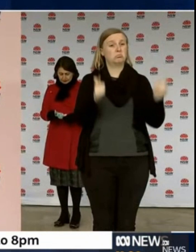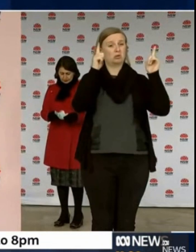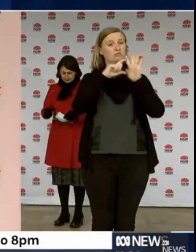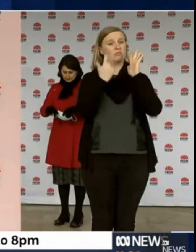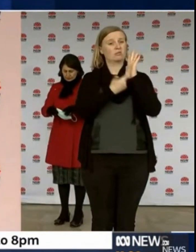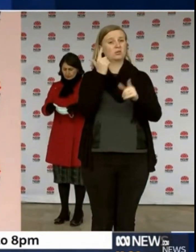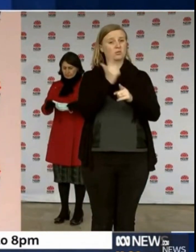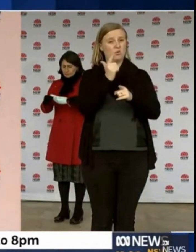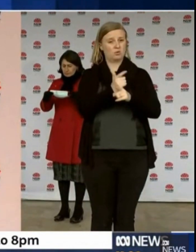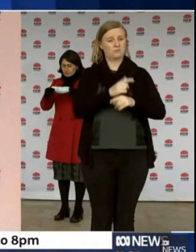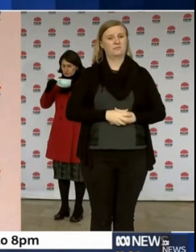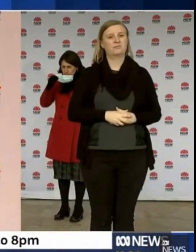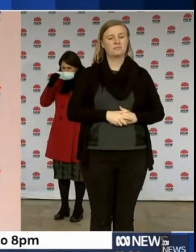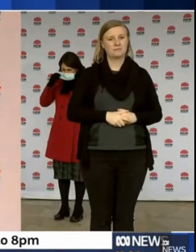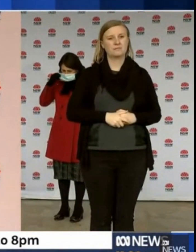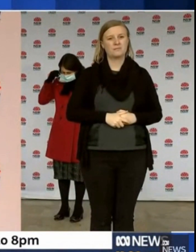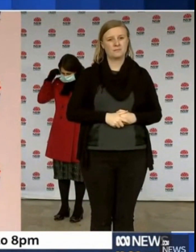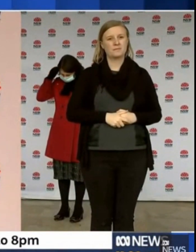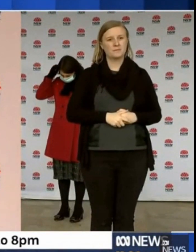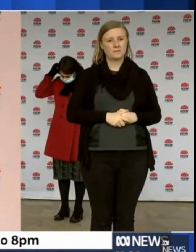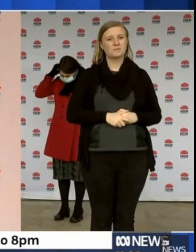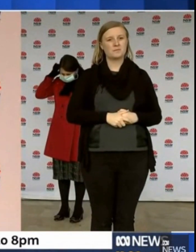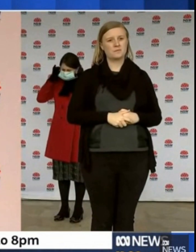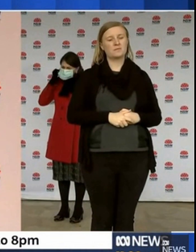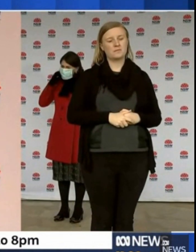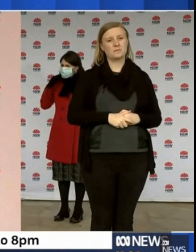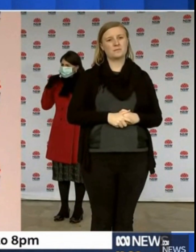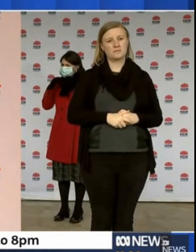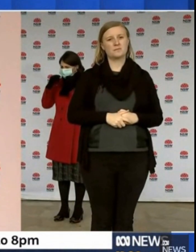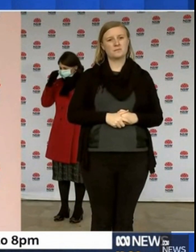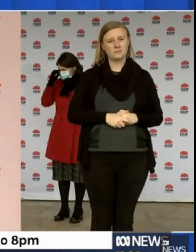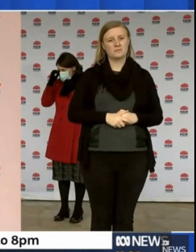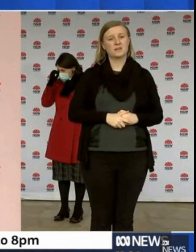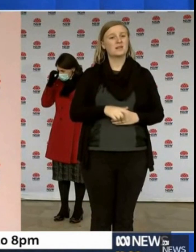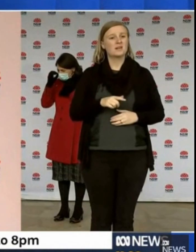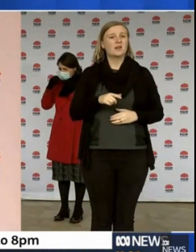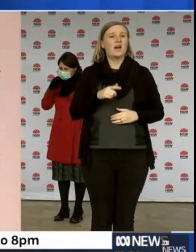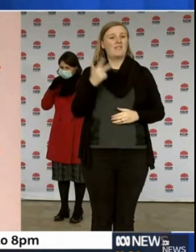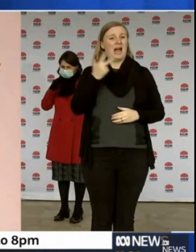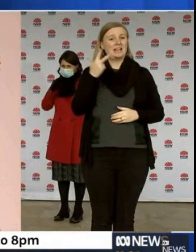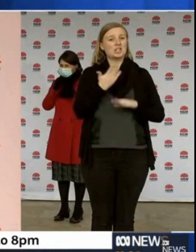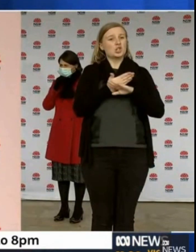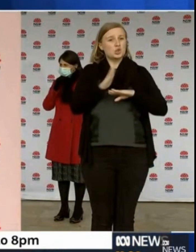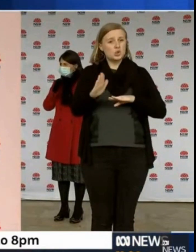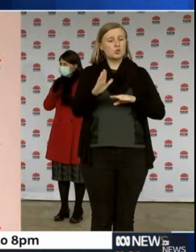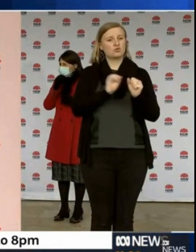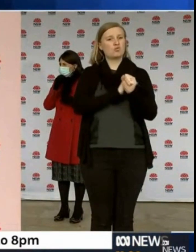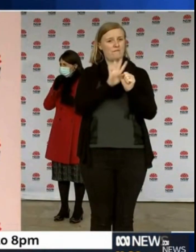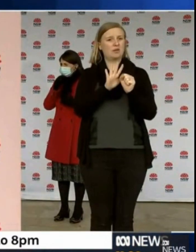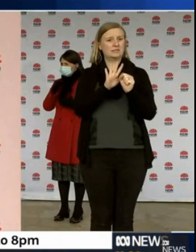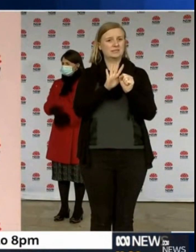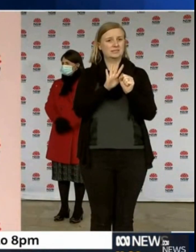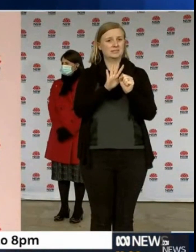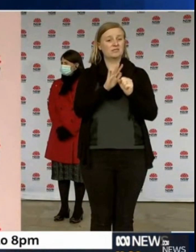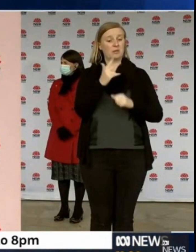Thank you, Premier. So there were 18 locally acquired cases of COVID to the 24 hours to 8 p.m. last night. 15 of the